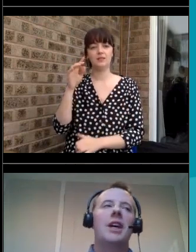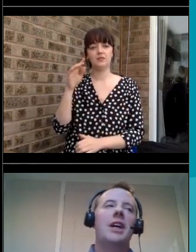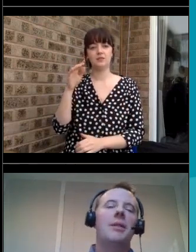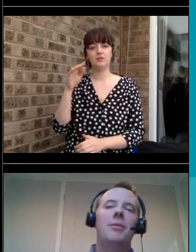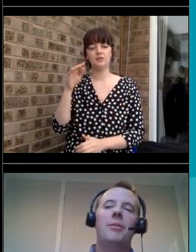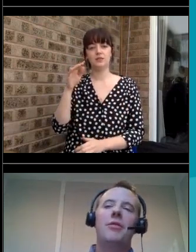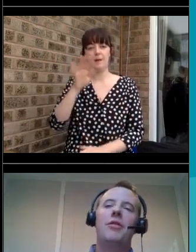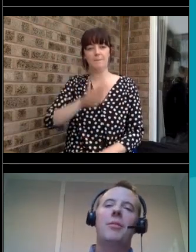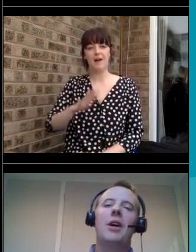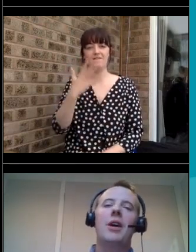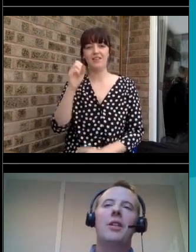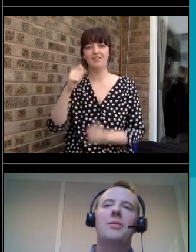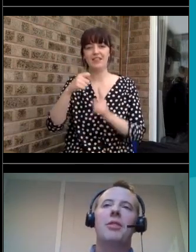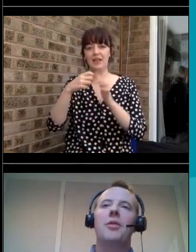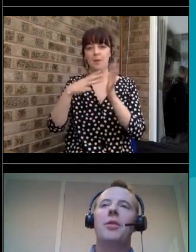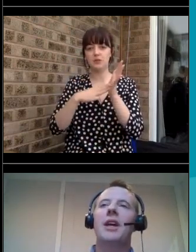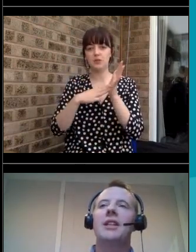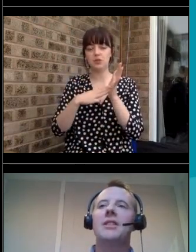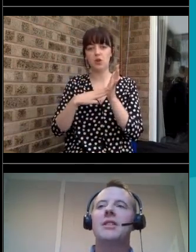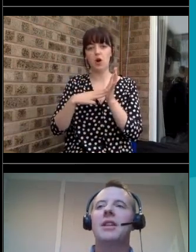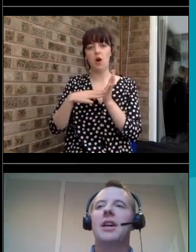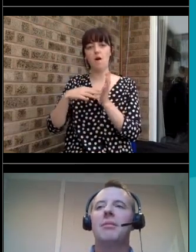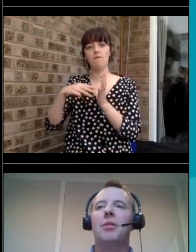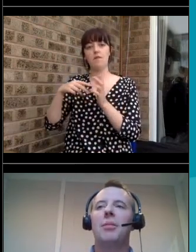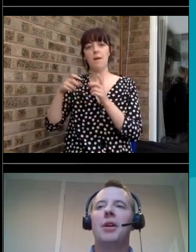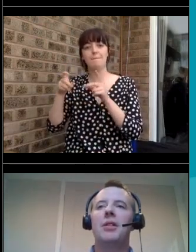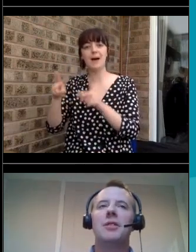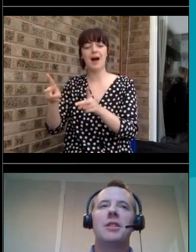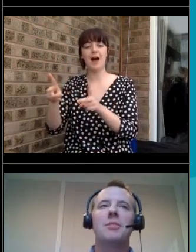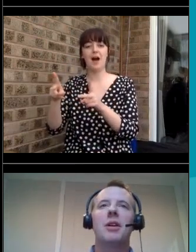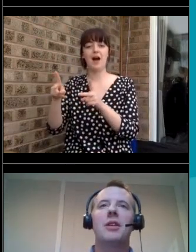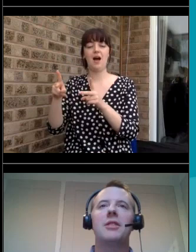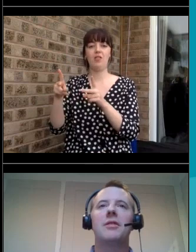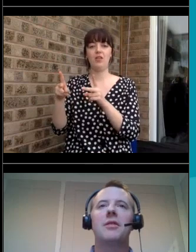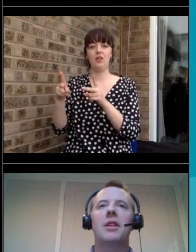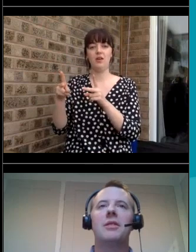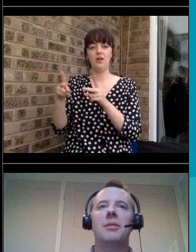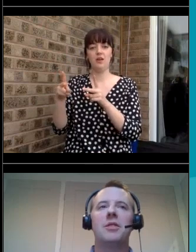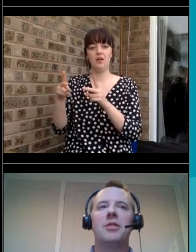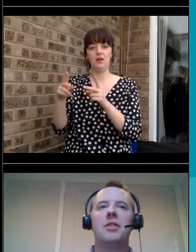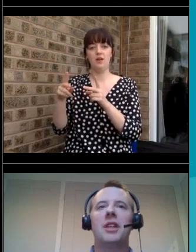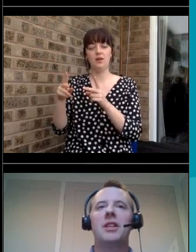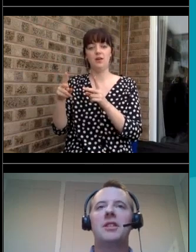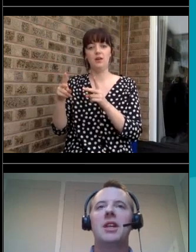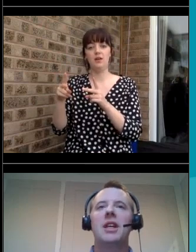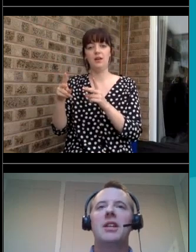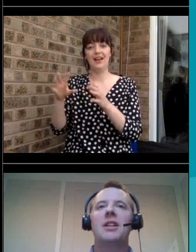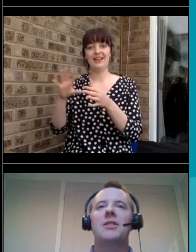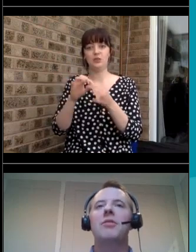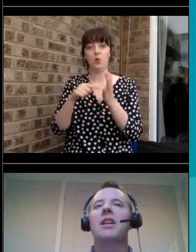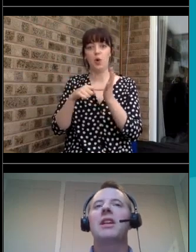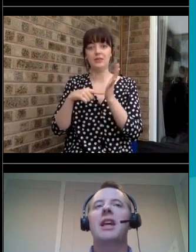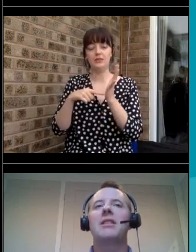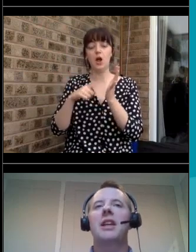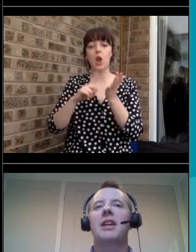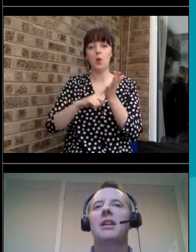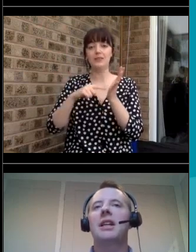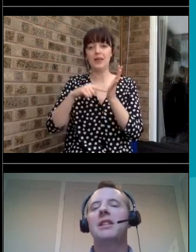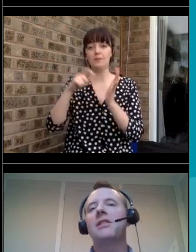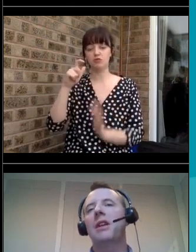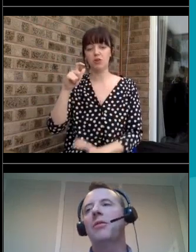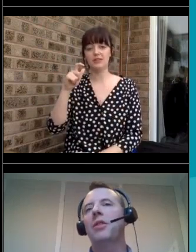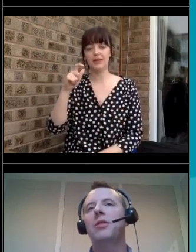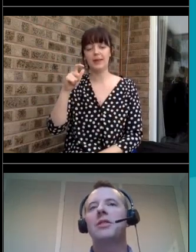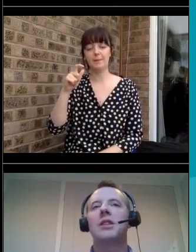of footpaths, bridleways proposed as part of Lower Thames Crossing. That's